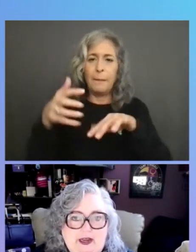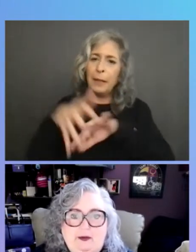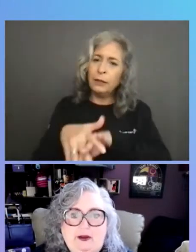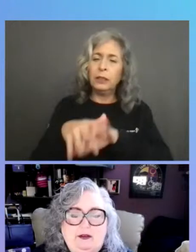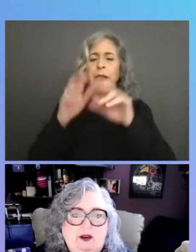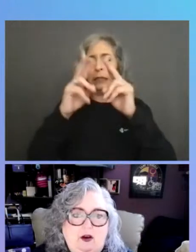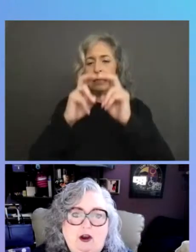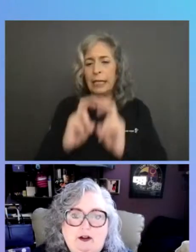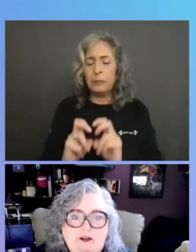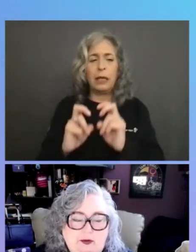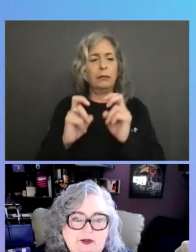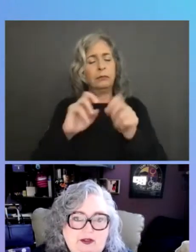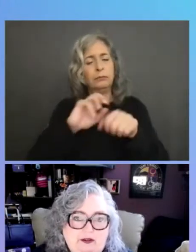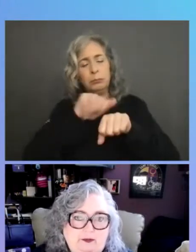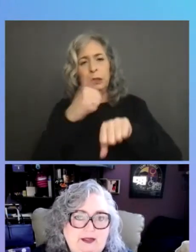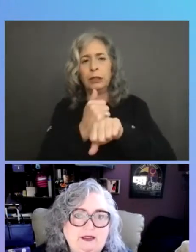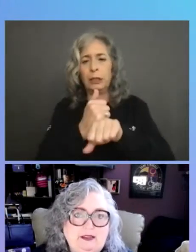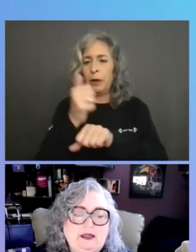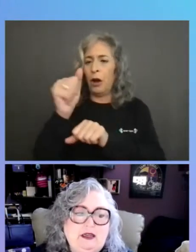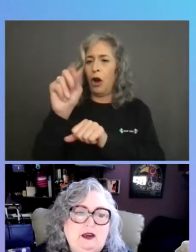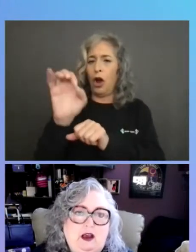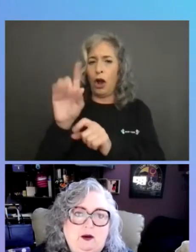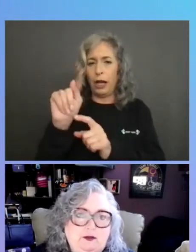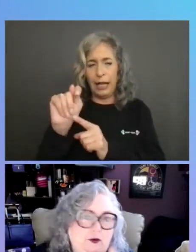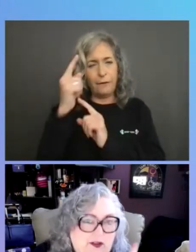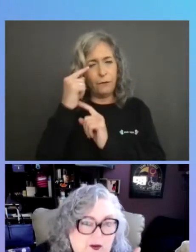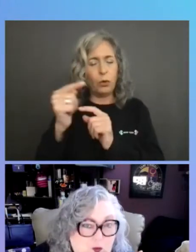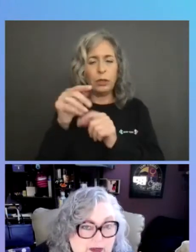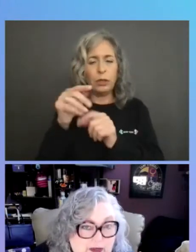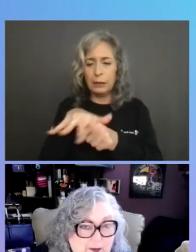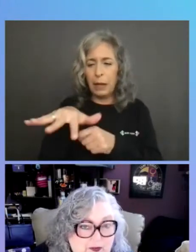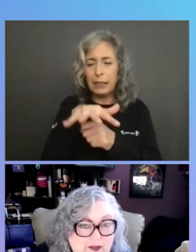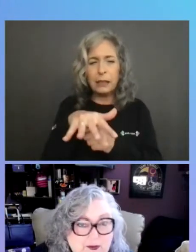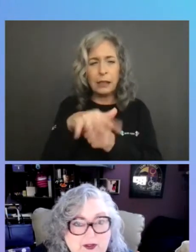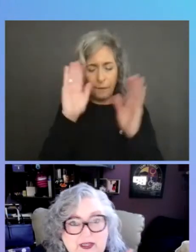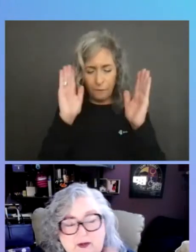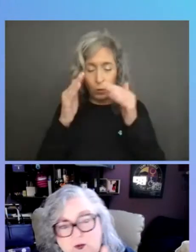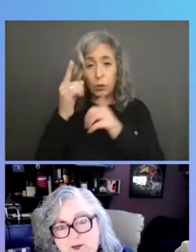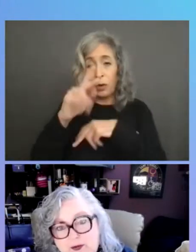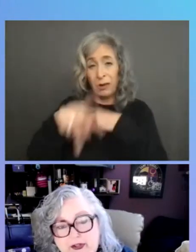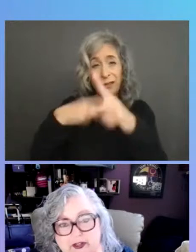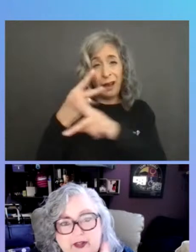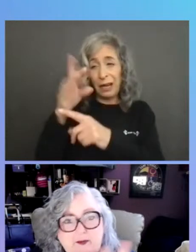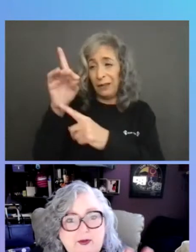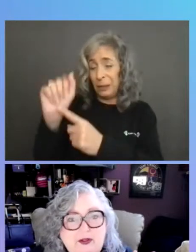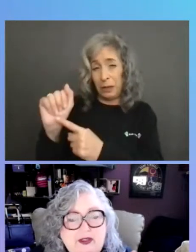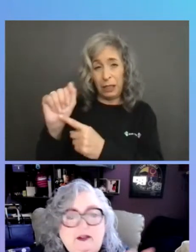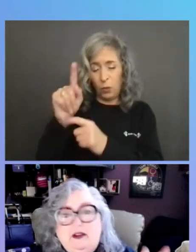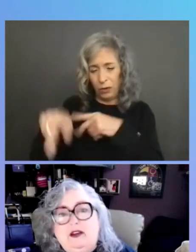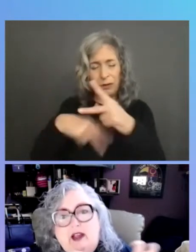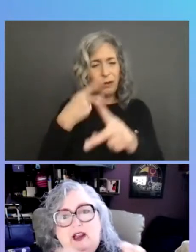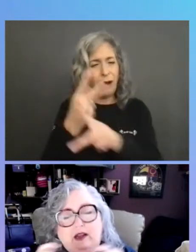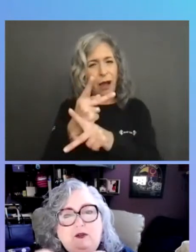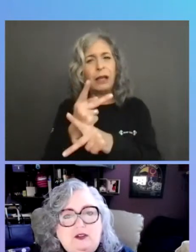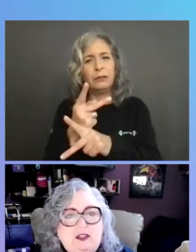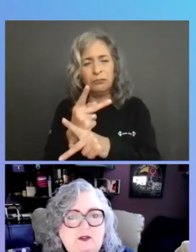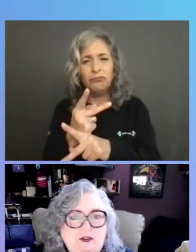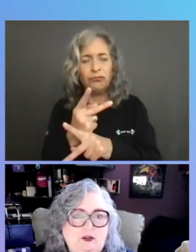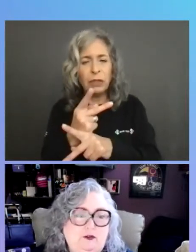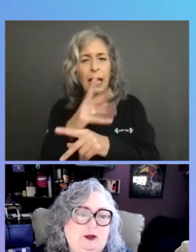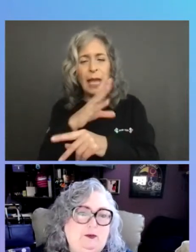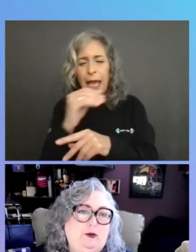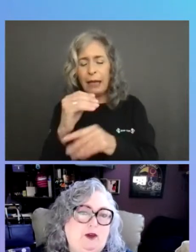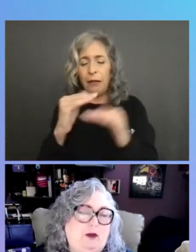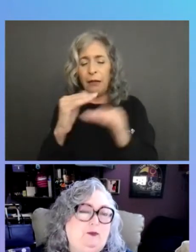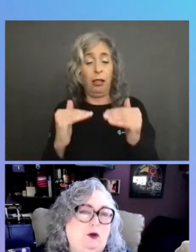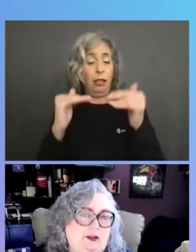building dynamics, audits of building spaces, focusing on one type of disability and one particular type of building. And it moves into level